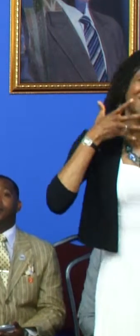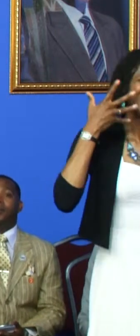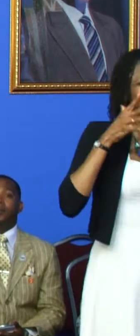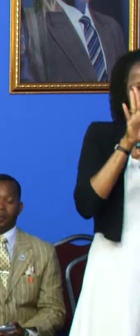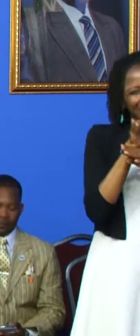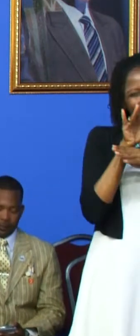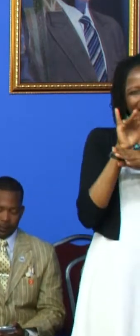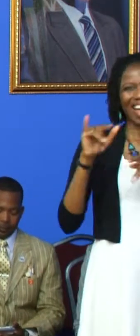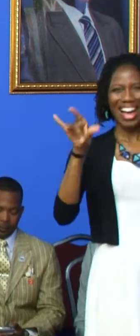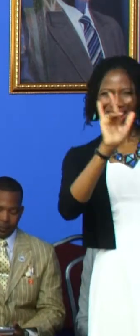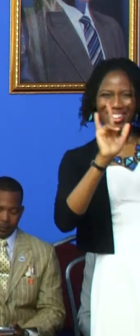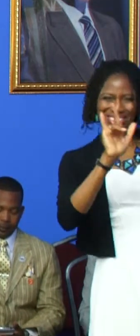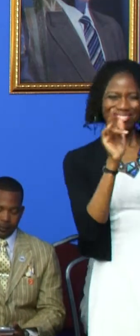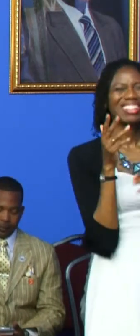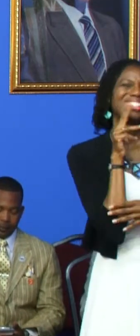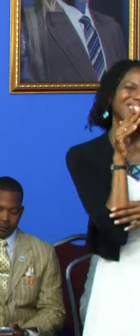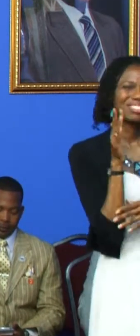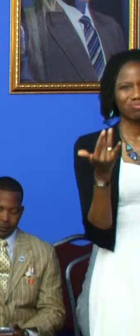skinning.